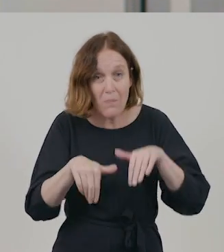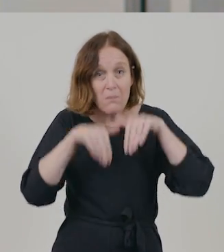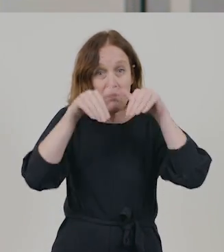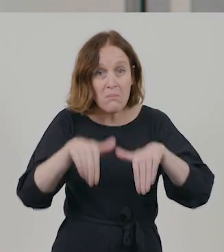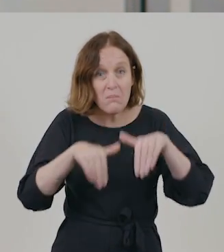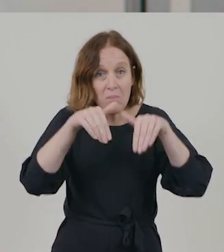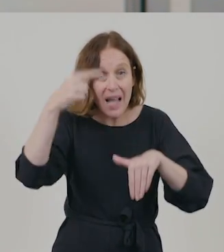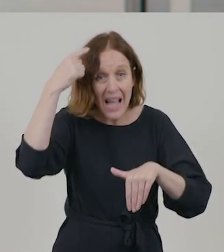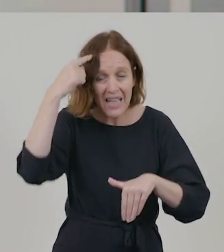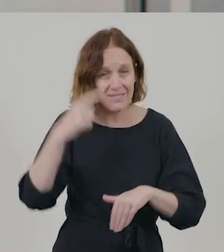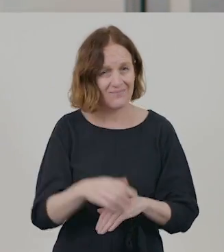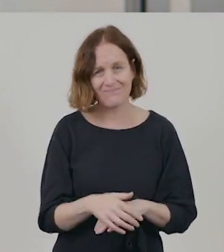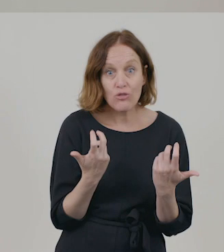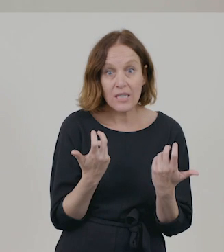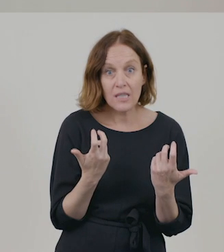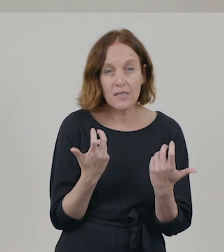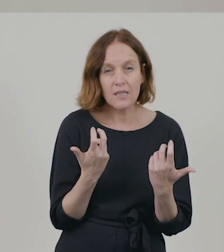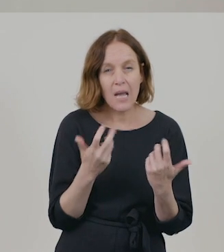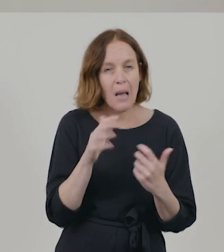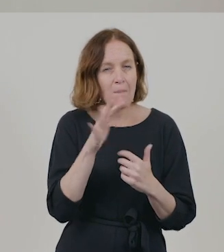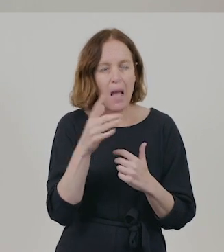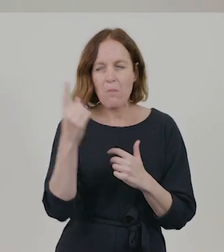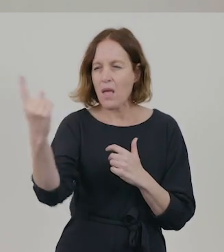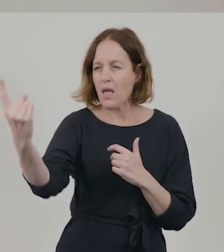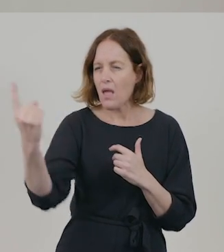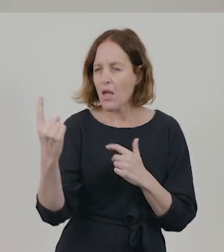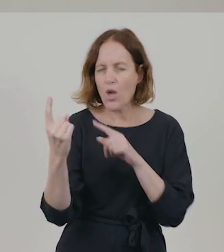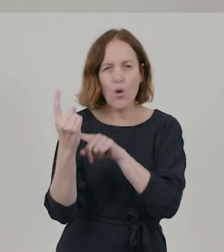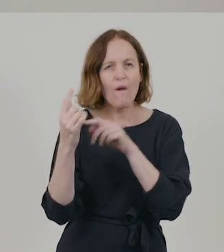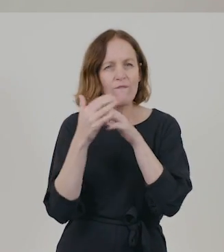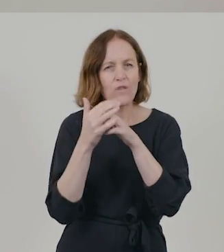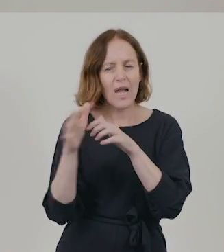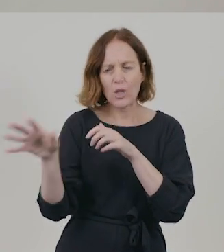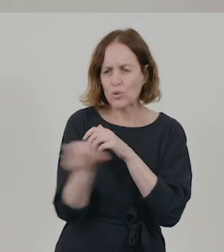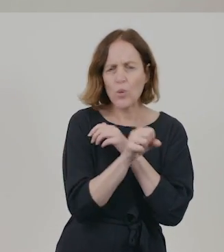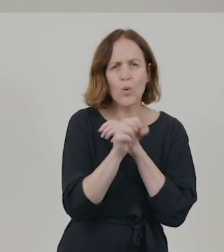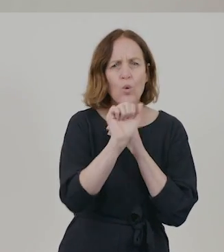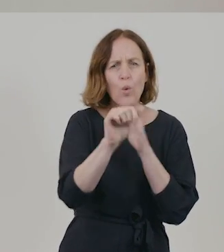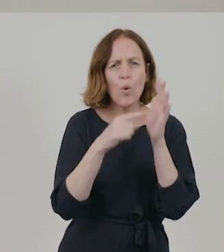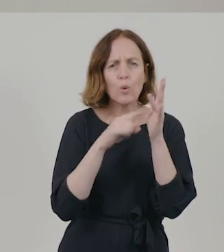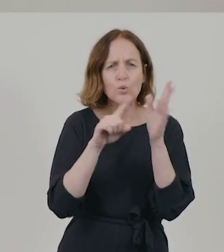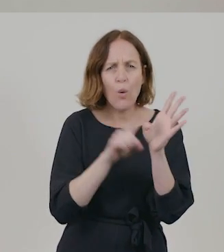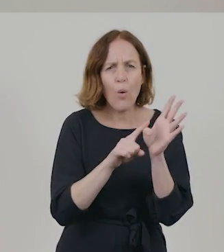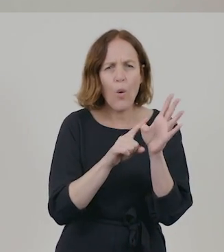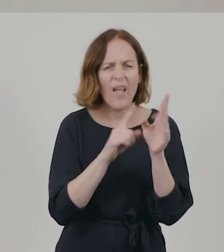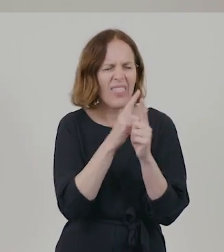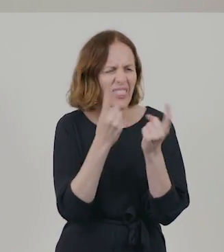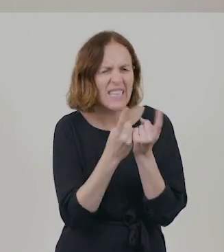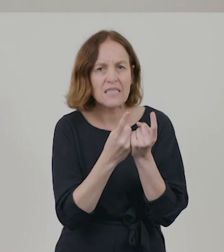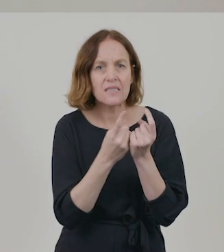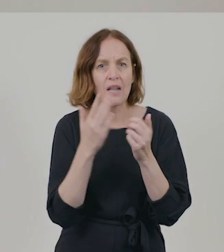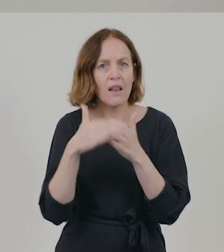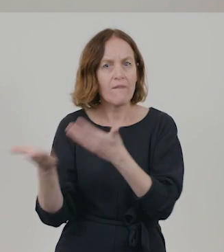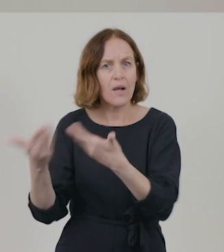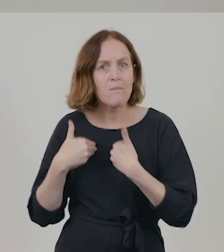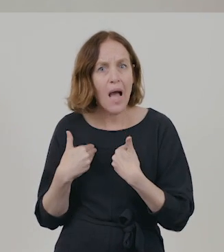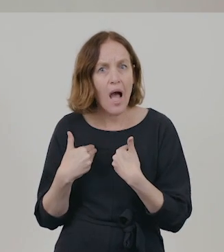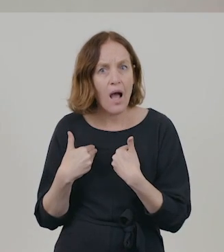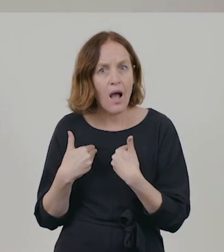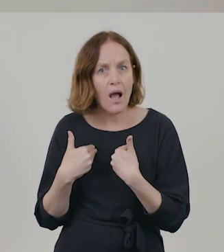That's right. The berries fell on Wallace's head. What Why did the berries fall on Wallace's head?